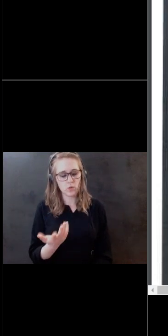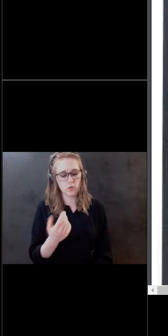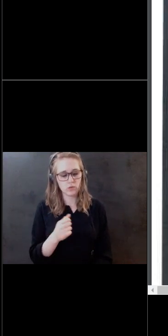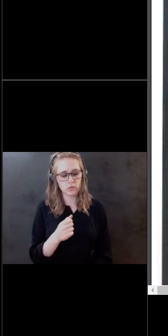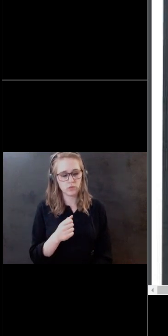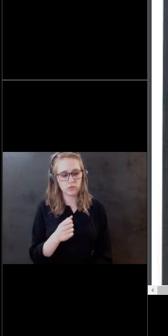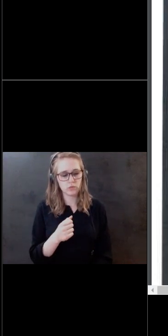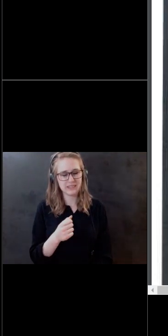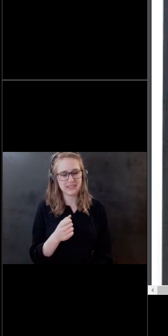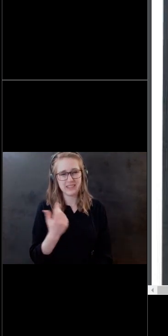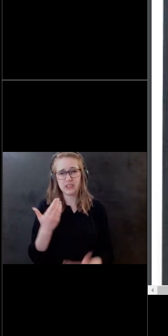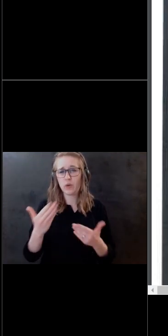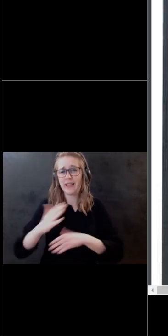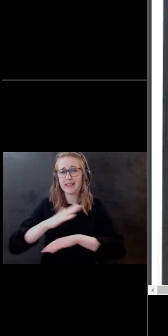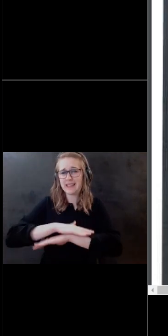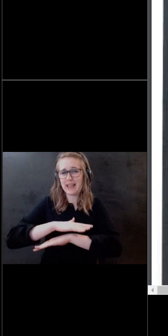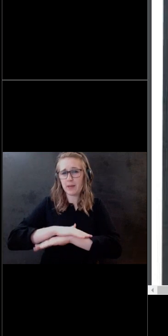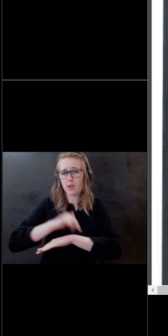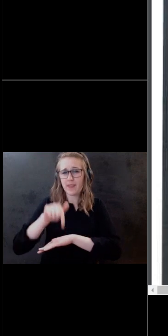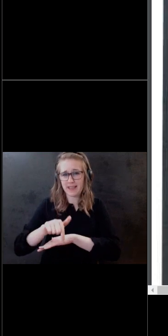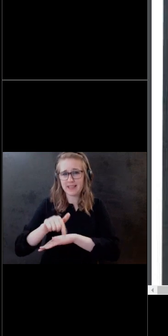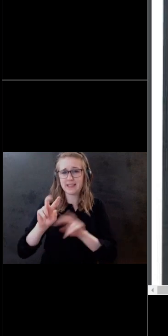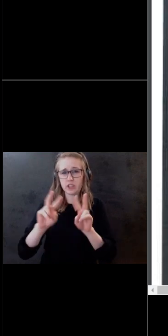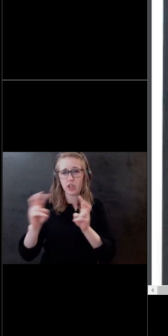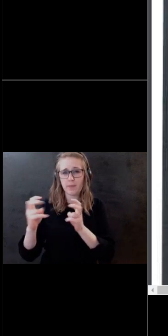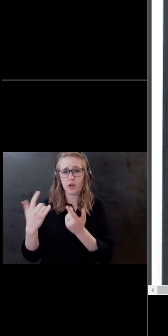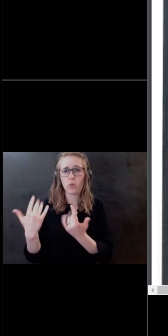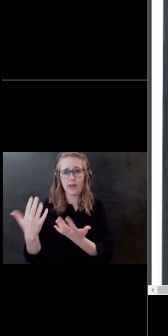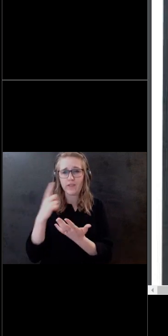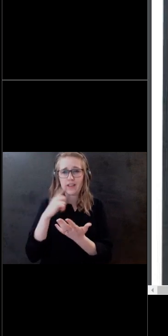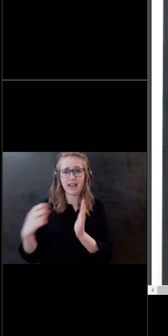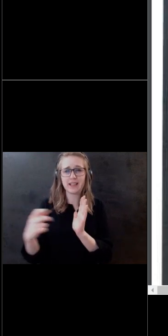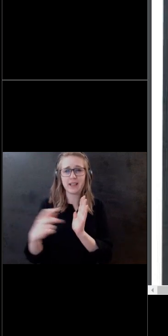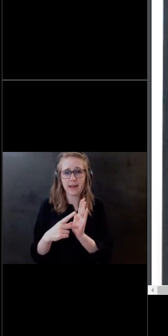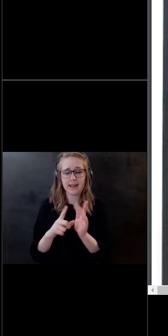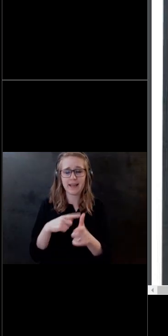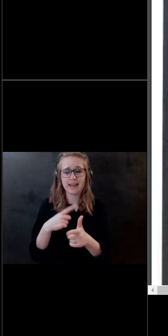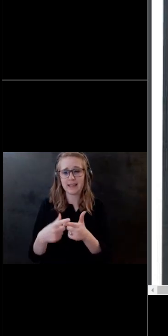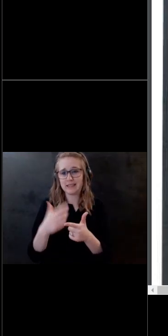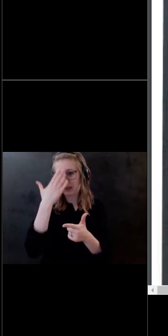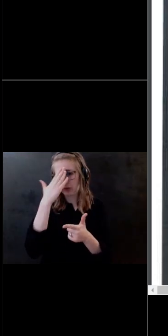So why don't we table this item, wait for all this to come back, and then I don't know